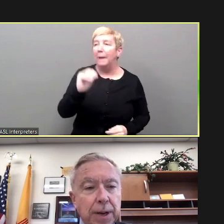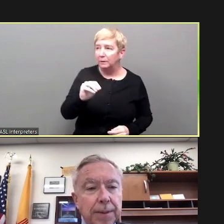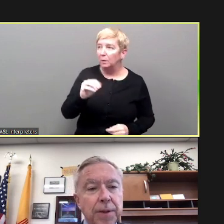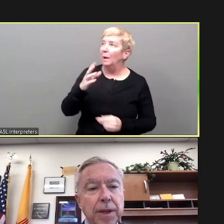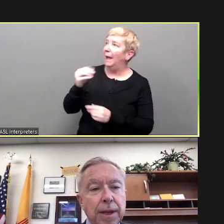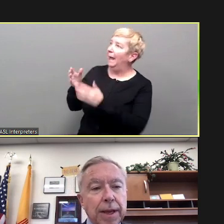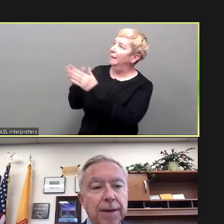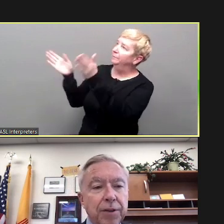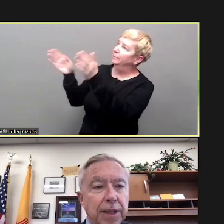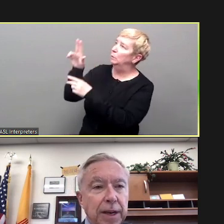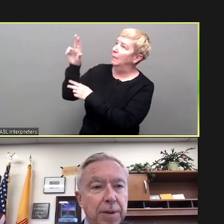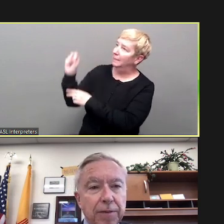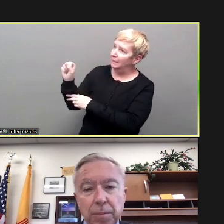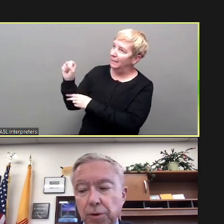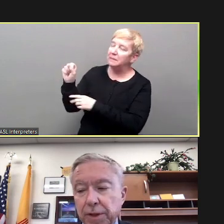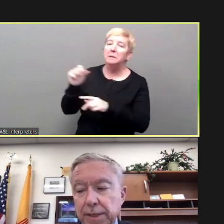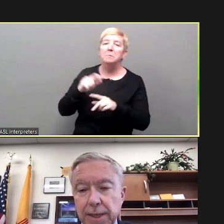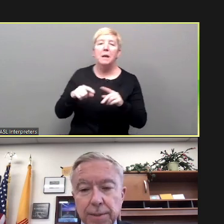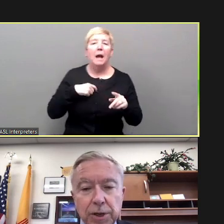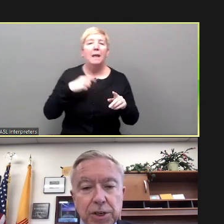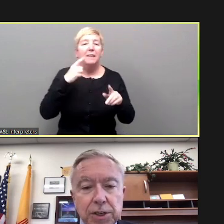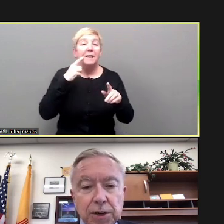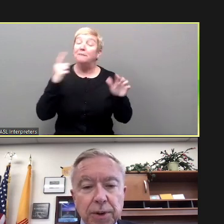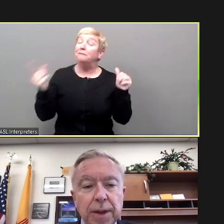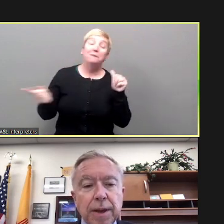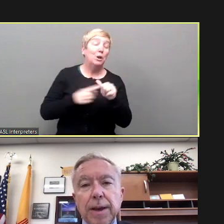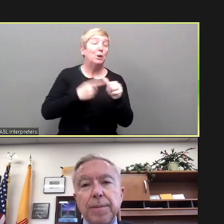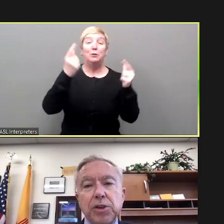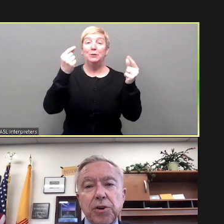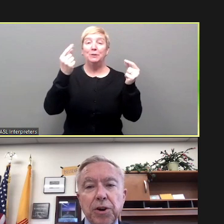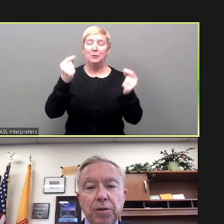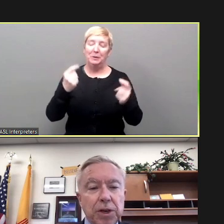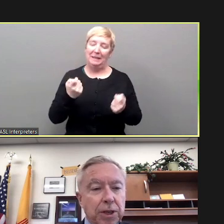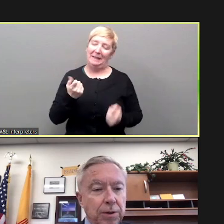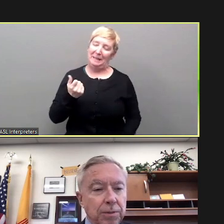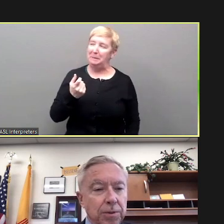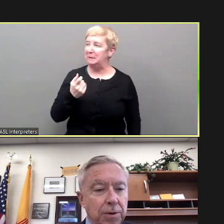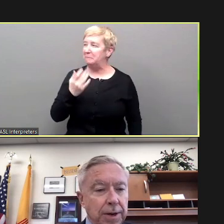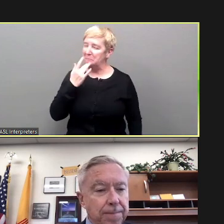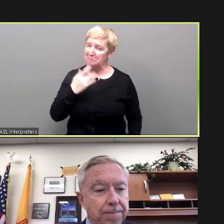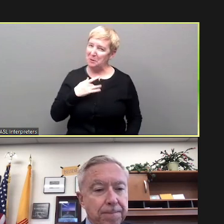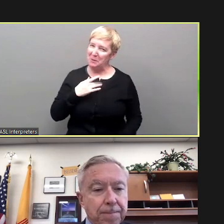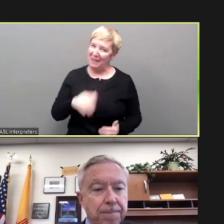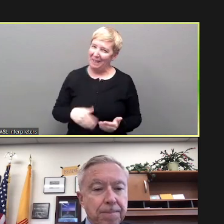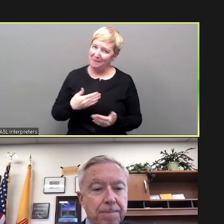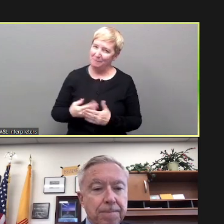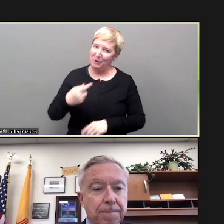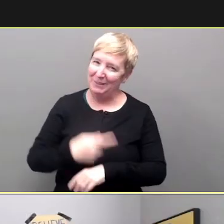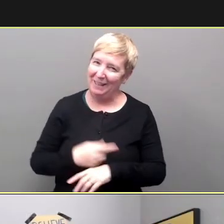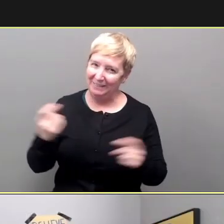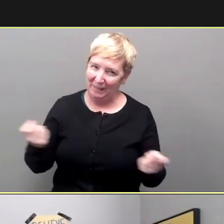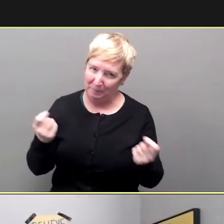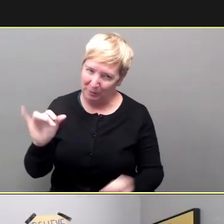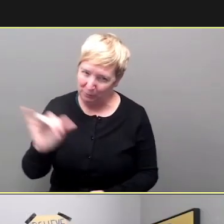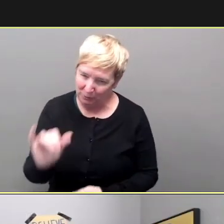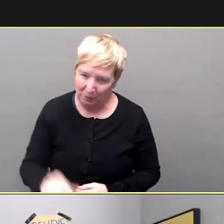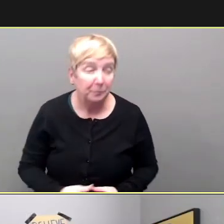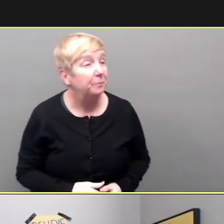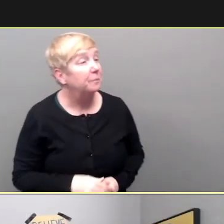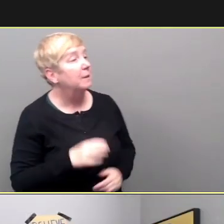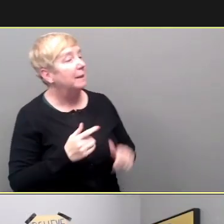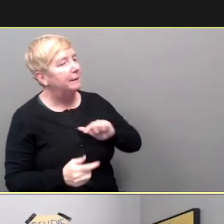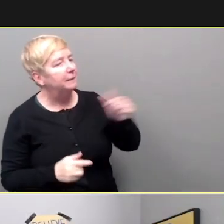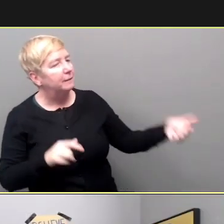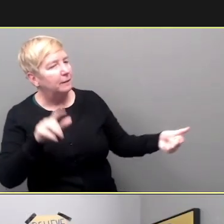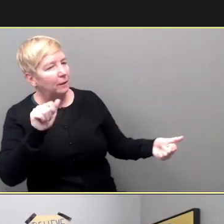stop and have a little bit of a birthday celebration. So I'm going to turn it over to you, Laura. Okay, thank you so much. Yes,